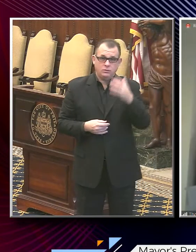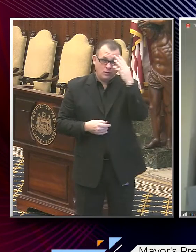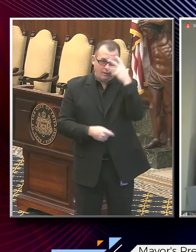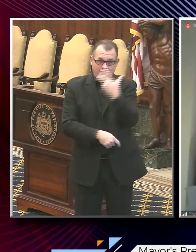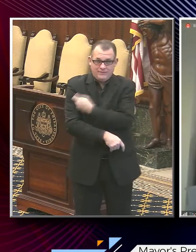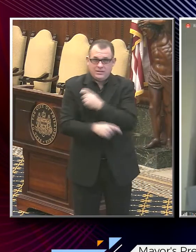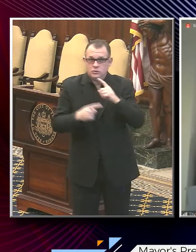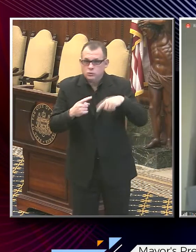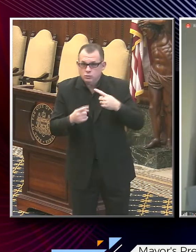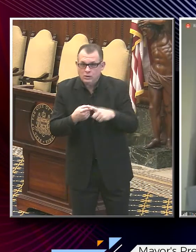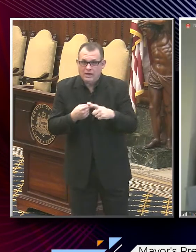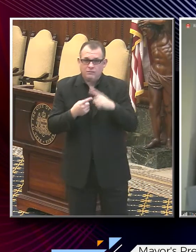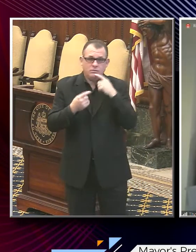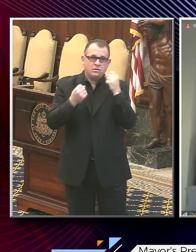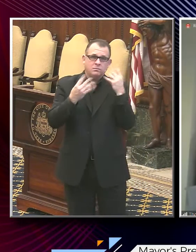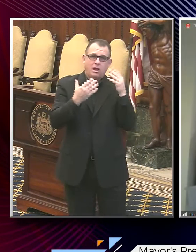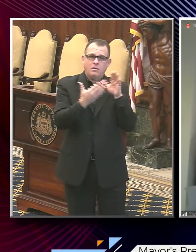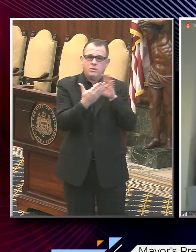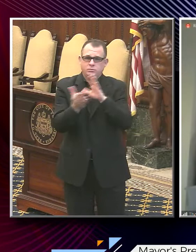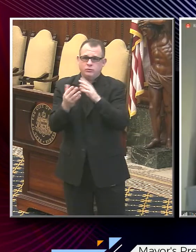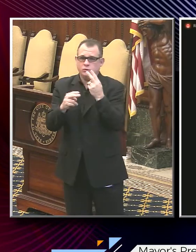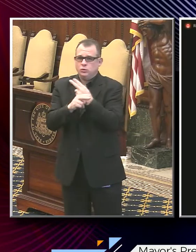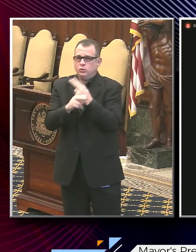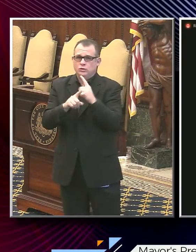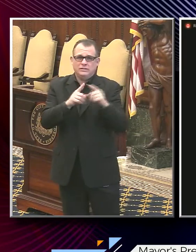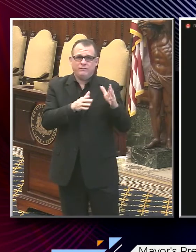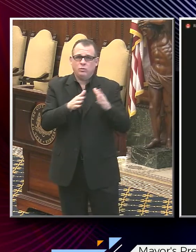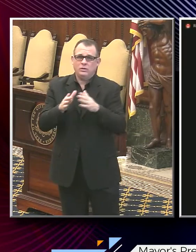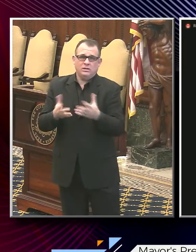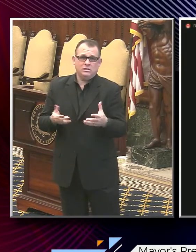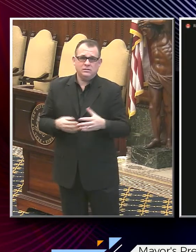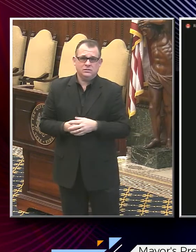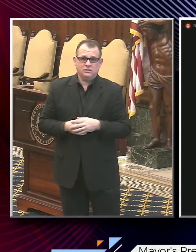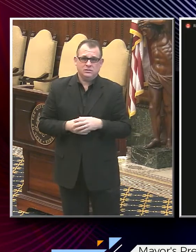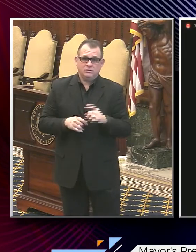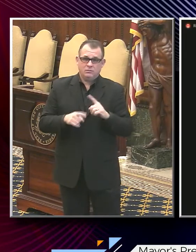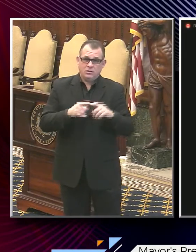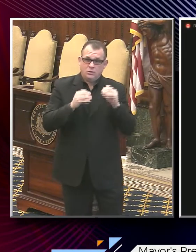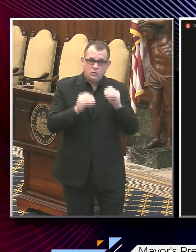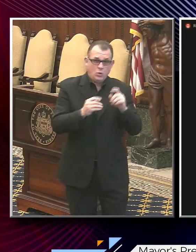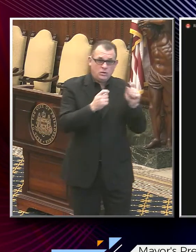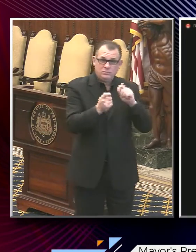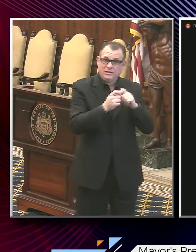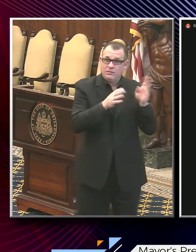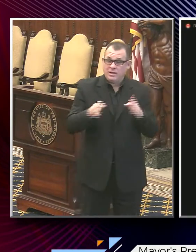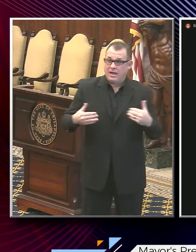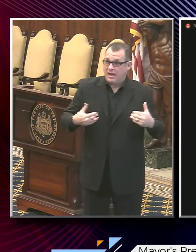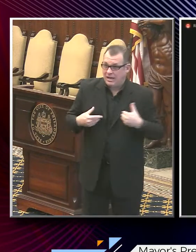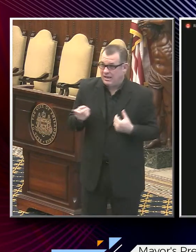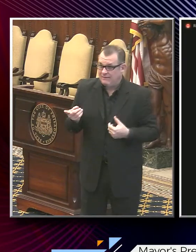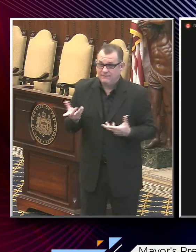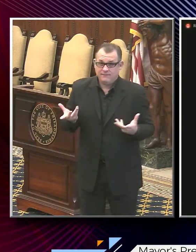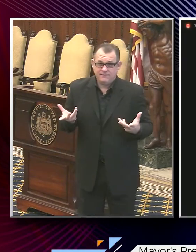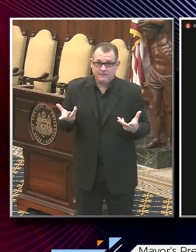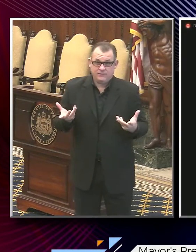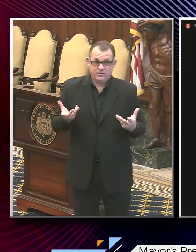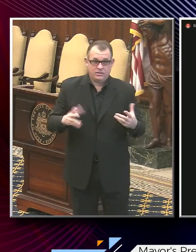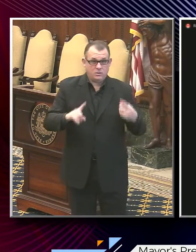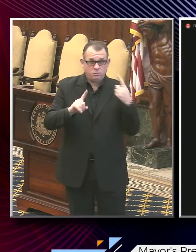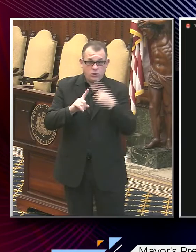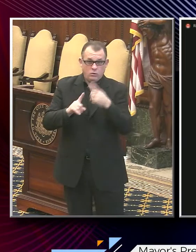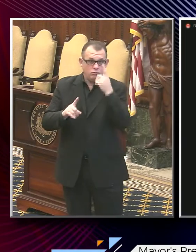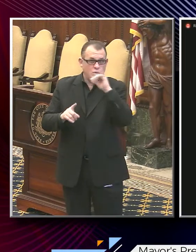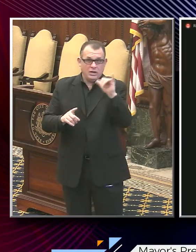be vaccinated. We're going to have to use multiple different strategies. Okay, but there's not a plan specifically in place